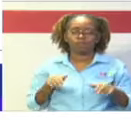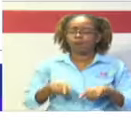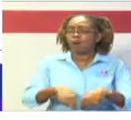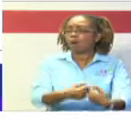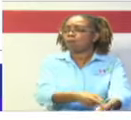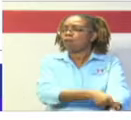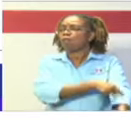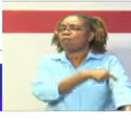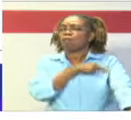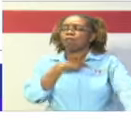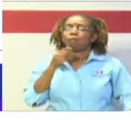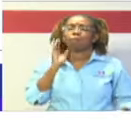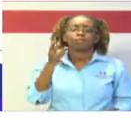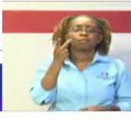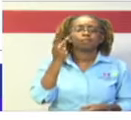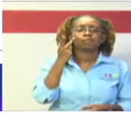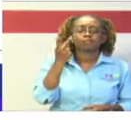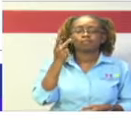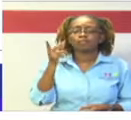Delta variant may become